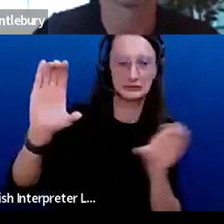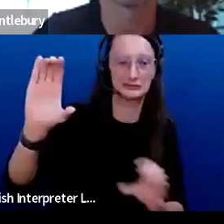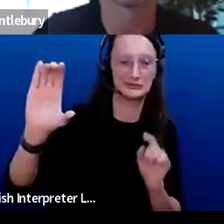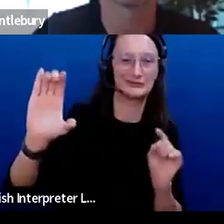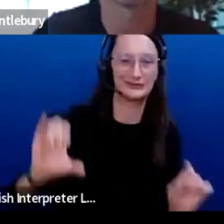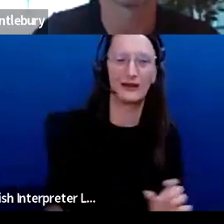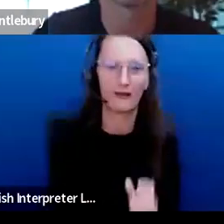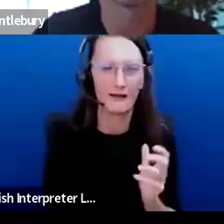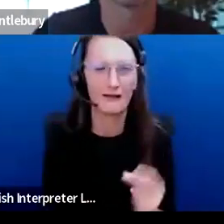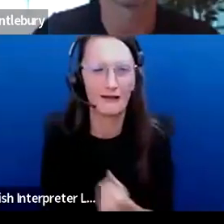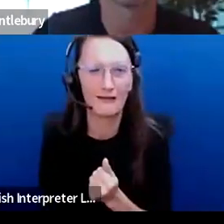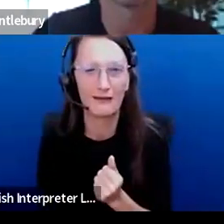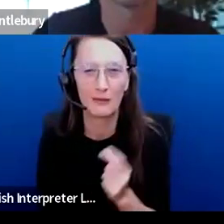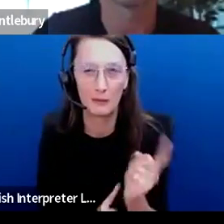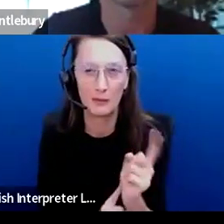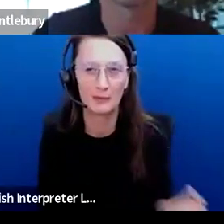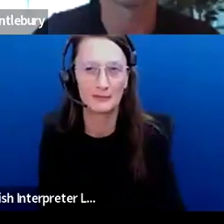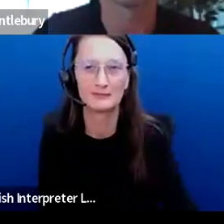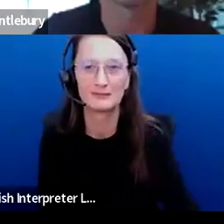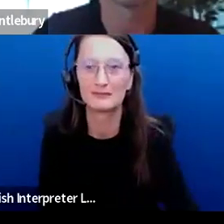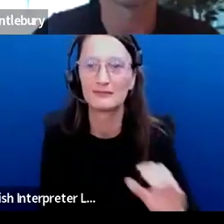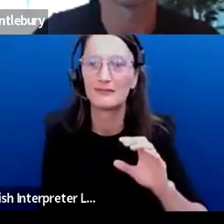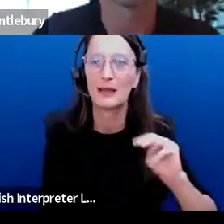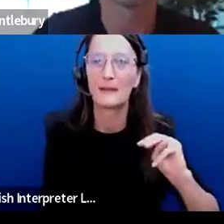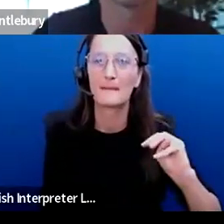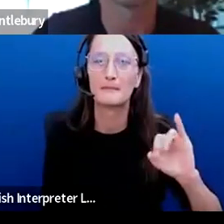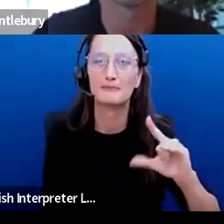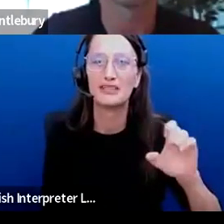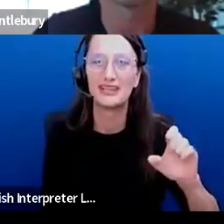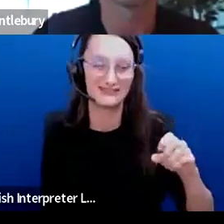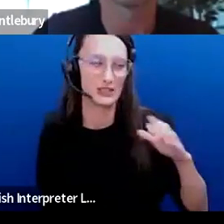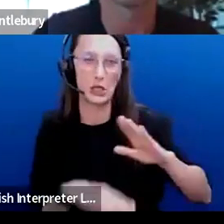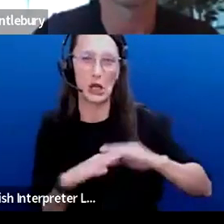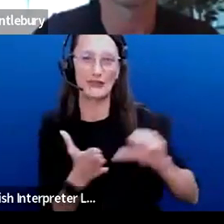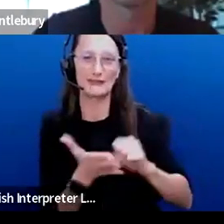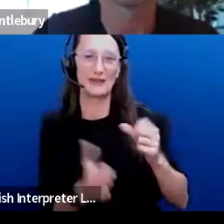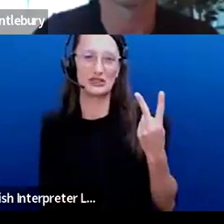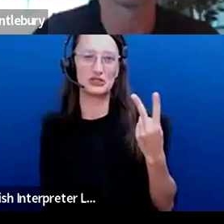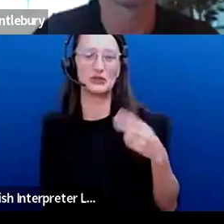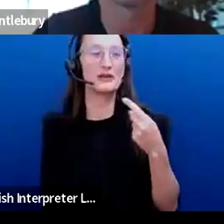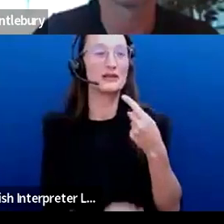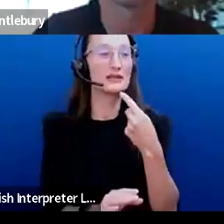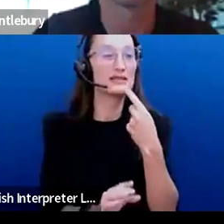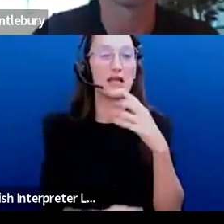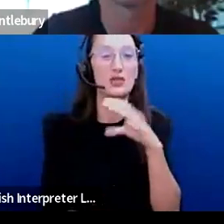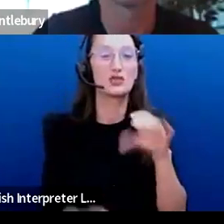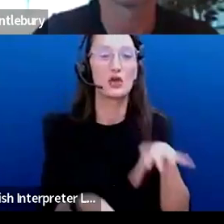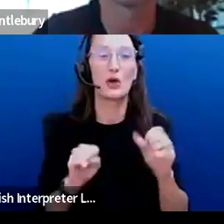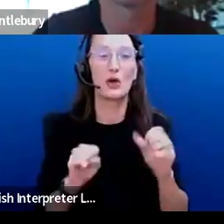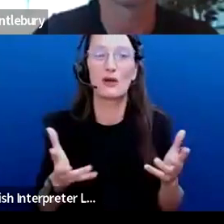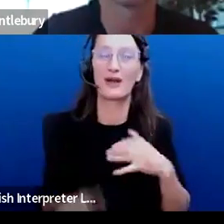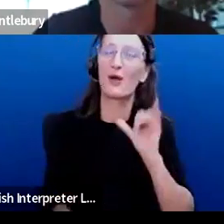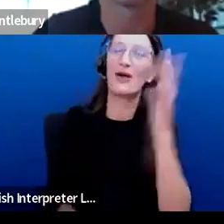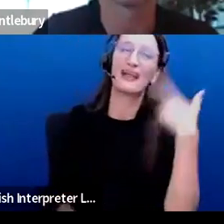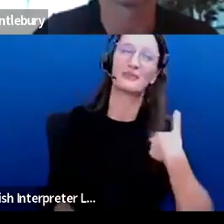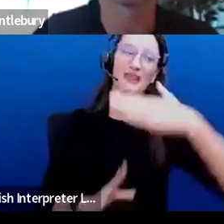Oh, just 1 second. He's on page 2. He's in page. It shows that he's a co-host right now. Oh, perfect. That's why he's at the top. So he wasn't